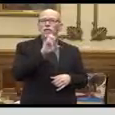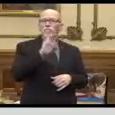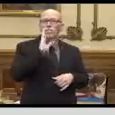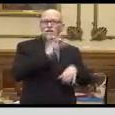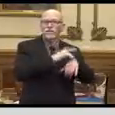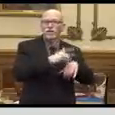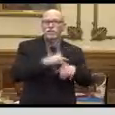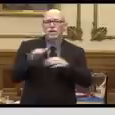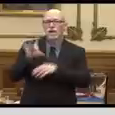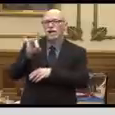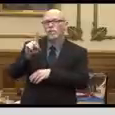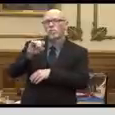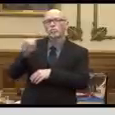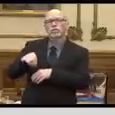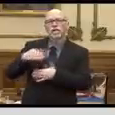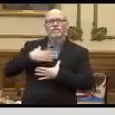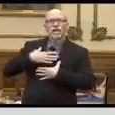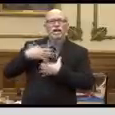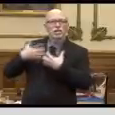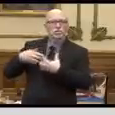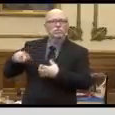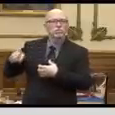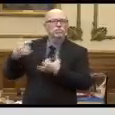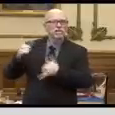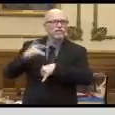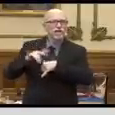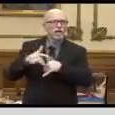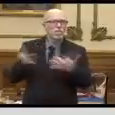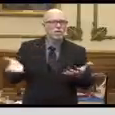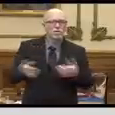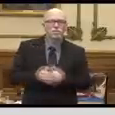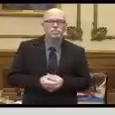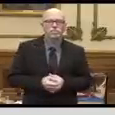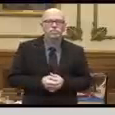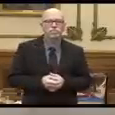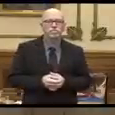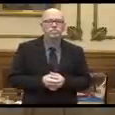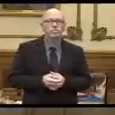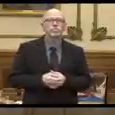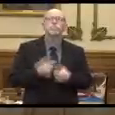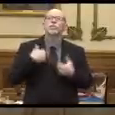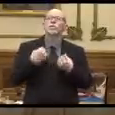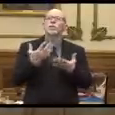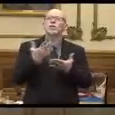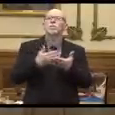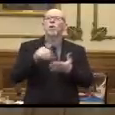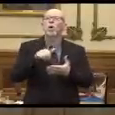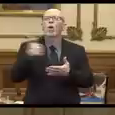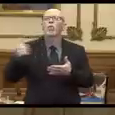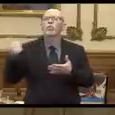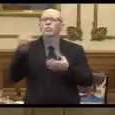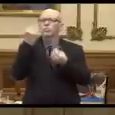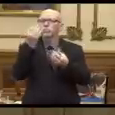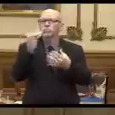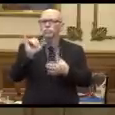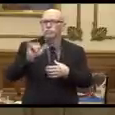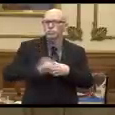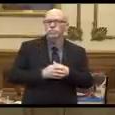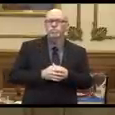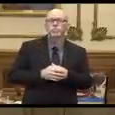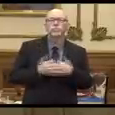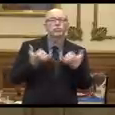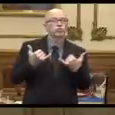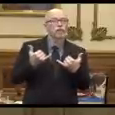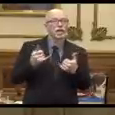and nearly 81% of our ventilators still available. I want to provide some other brief updates as well. Today